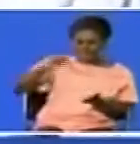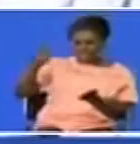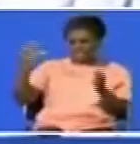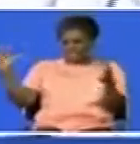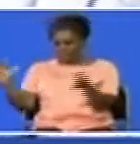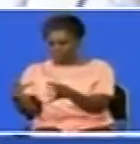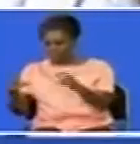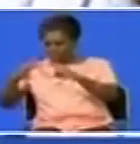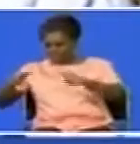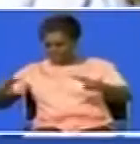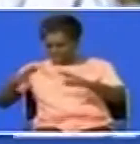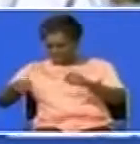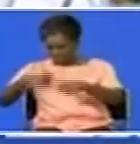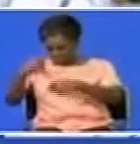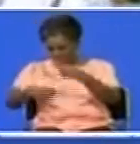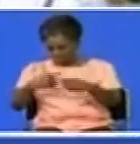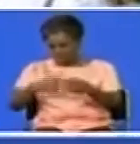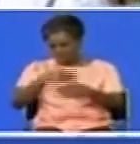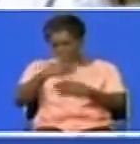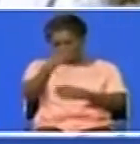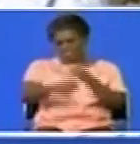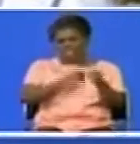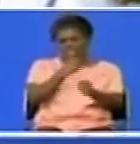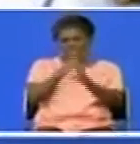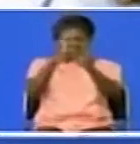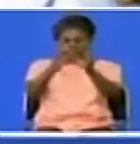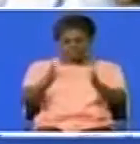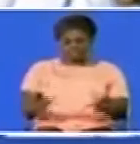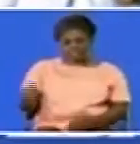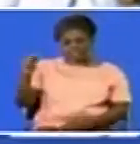as the search exceeds two decades. Robinson Okenye, KTN Sports.